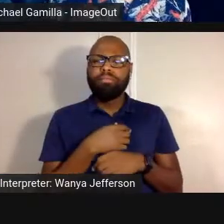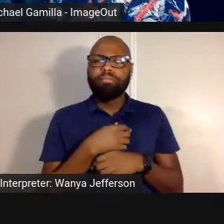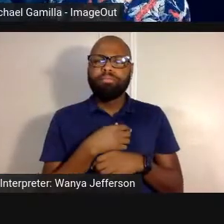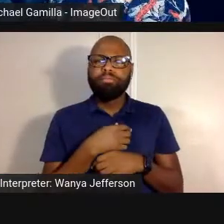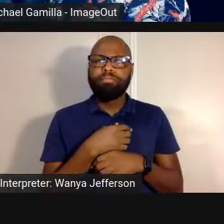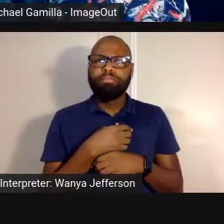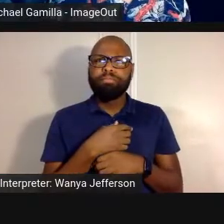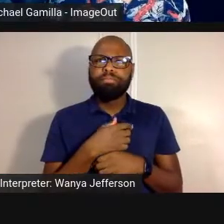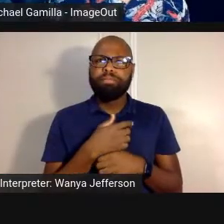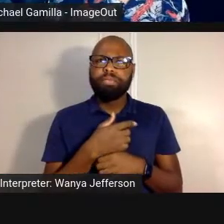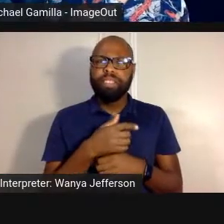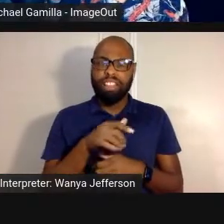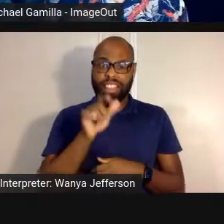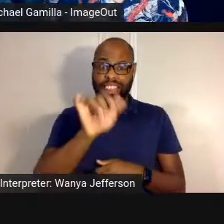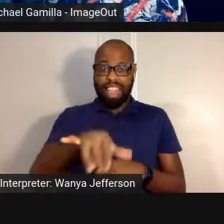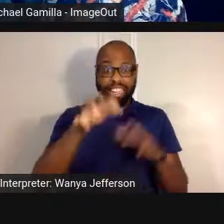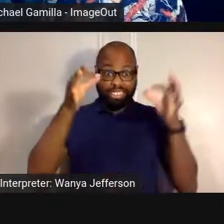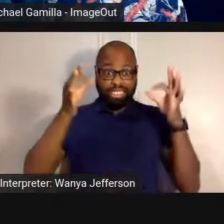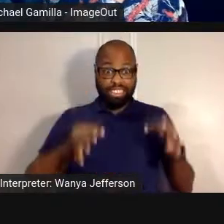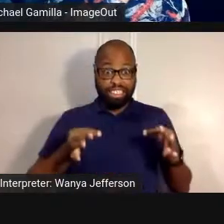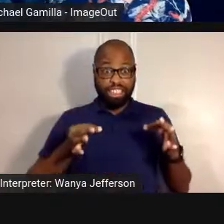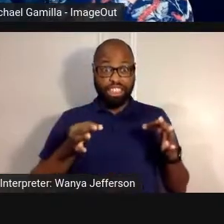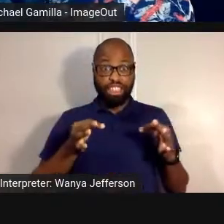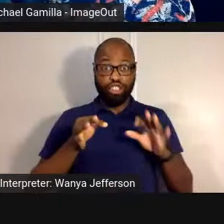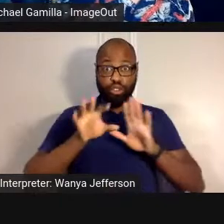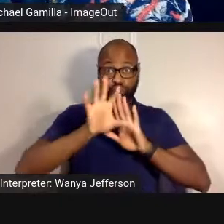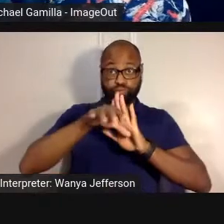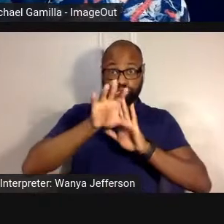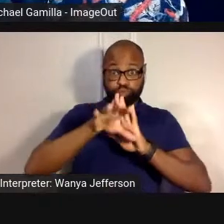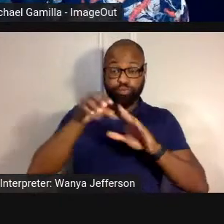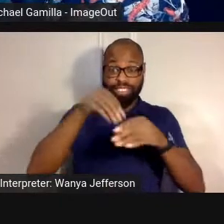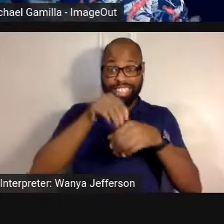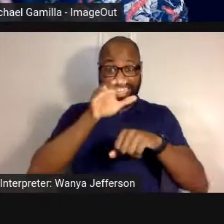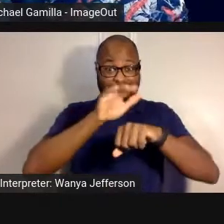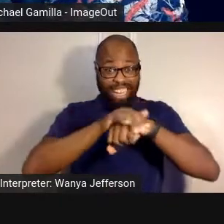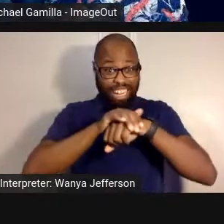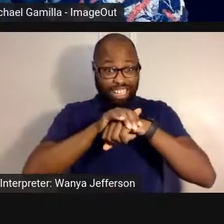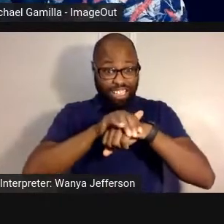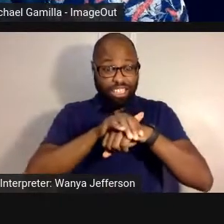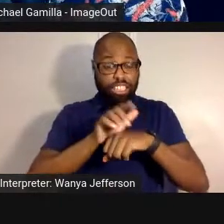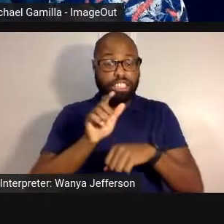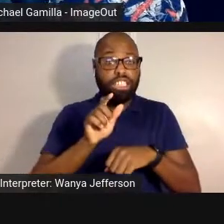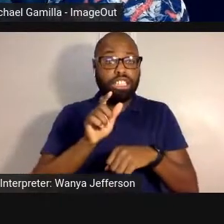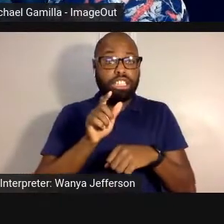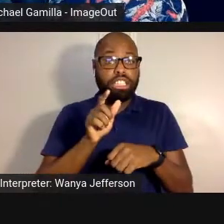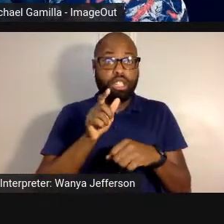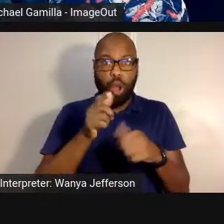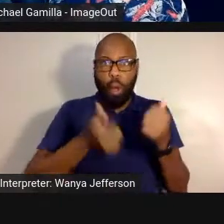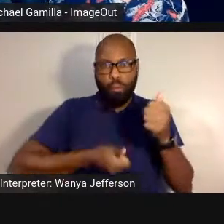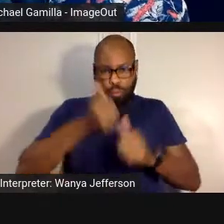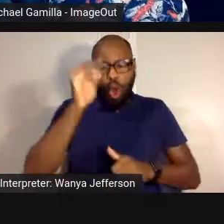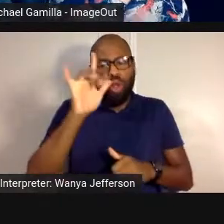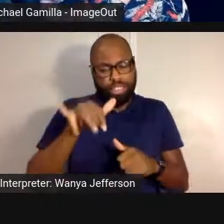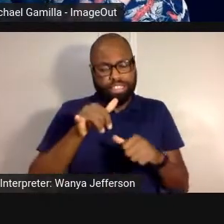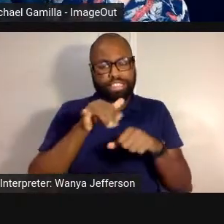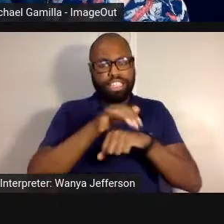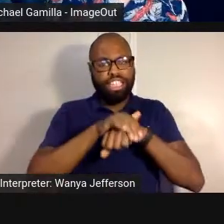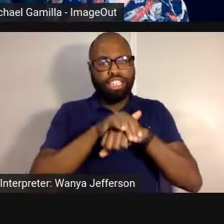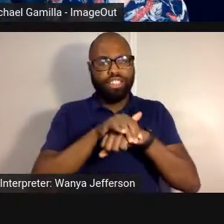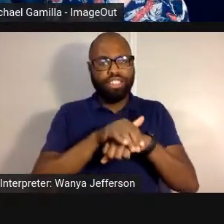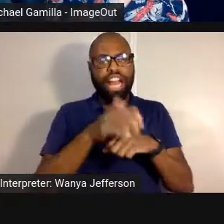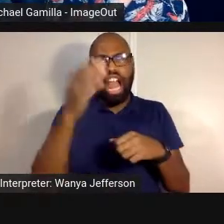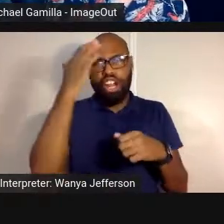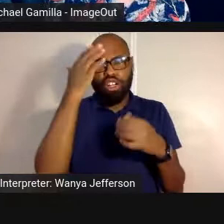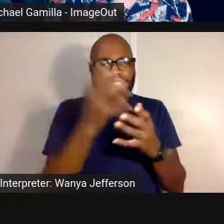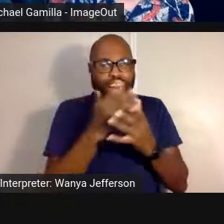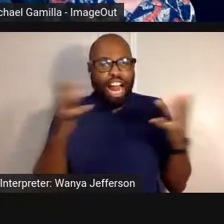was the decision to film an English language film primarily? Well, no, because there's a lot of